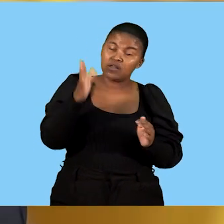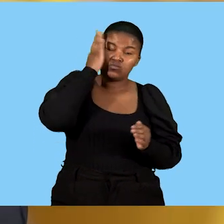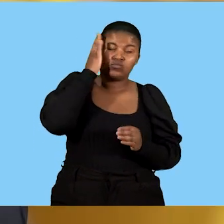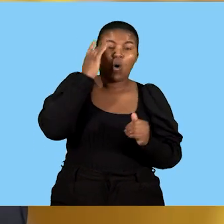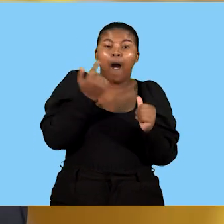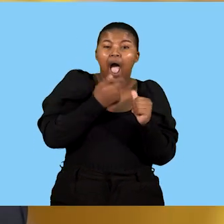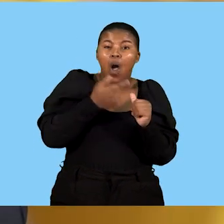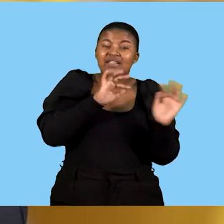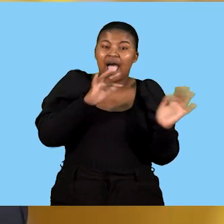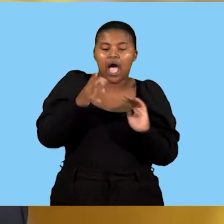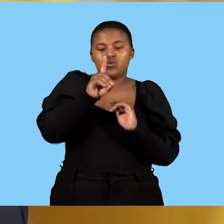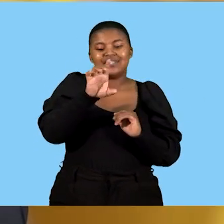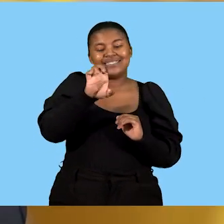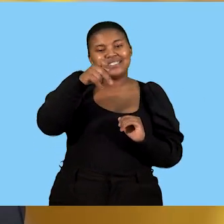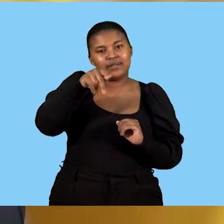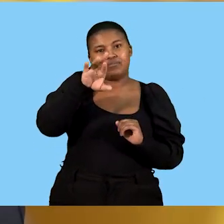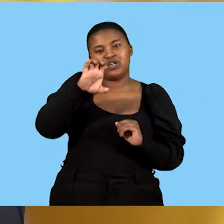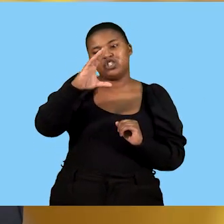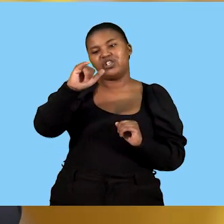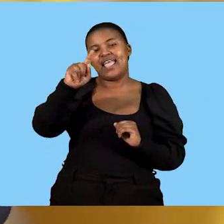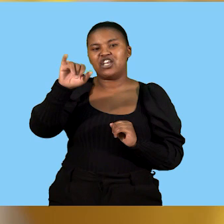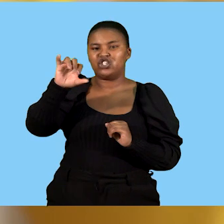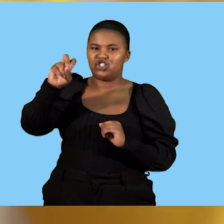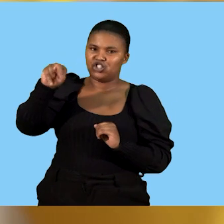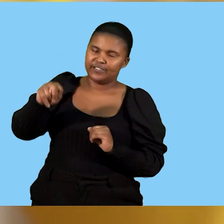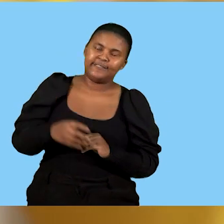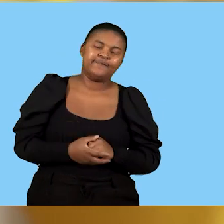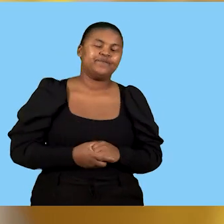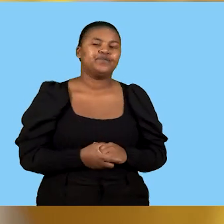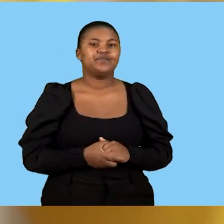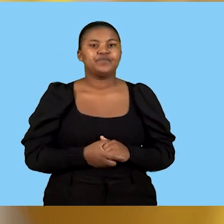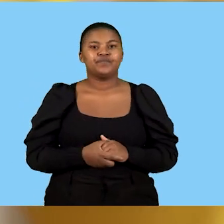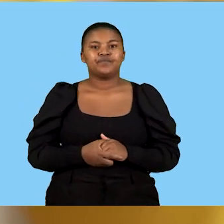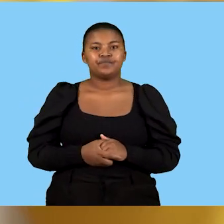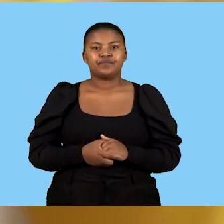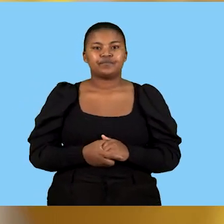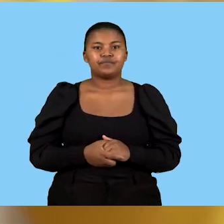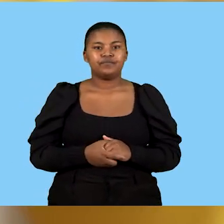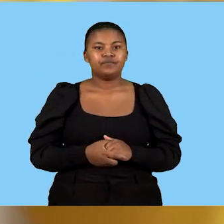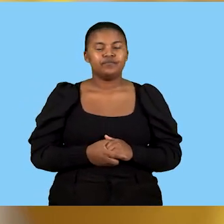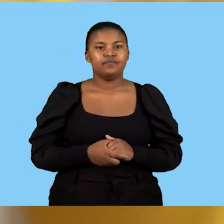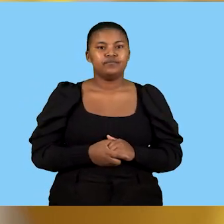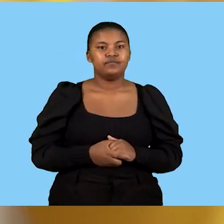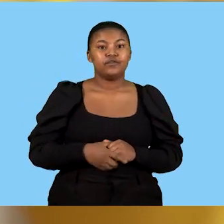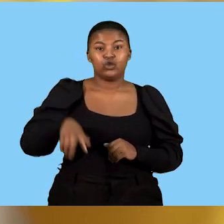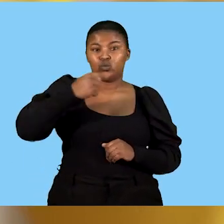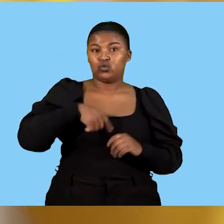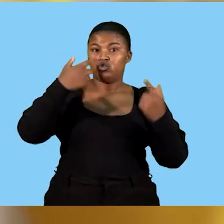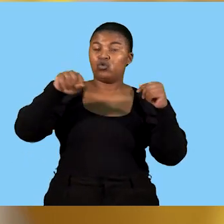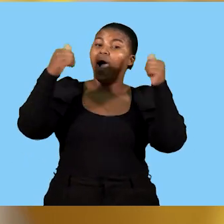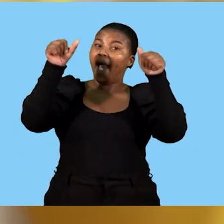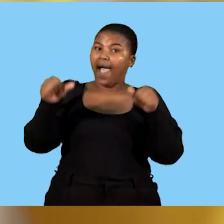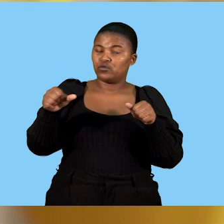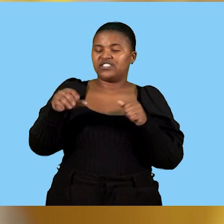depreciation using the cost price method. Let us now go and do the accounting equation.